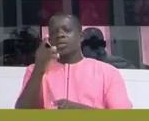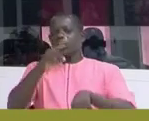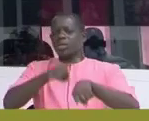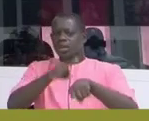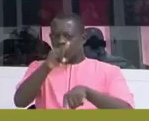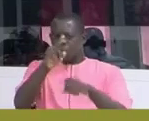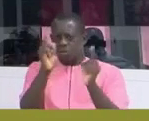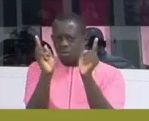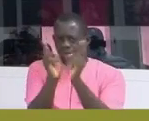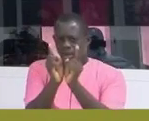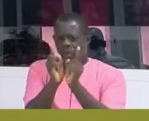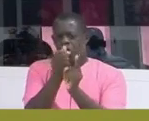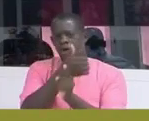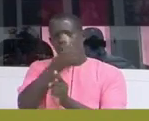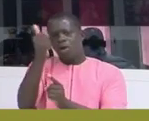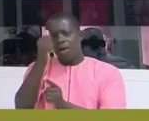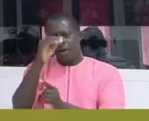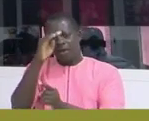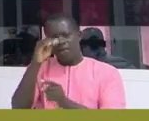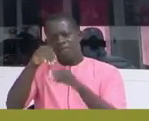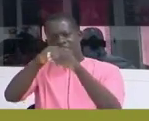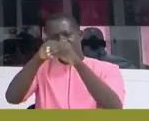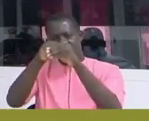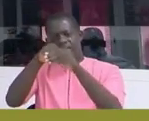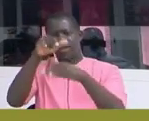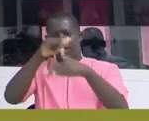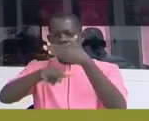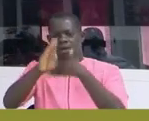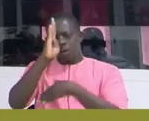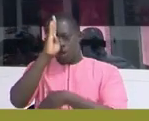you make other friends in in Bu?